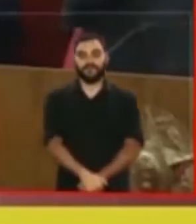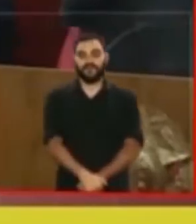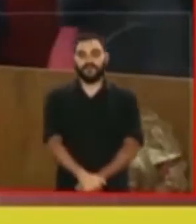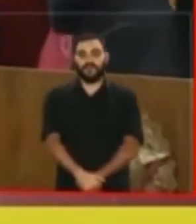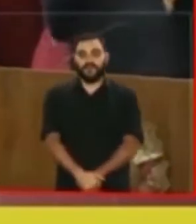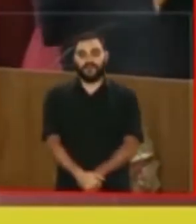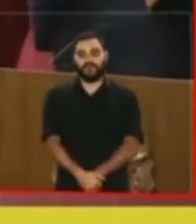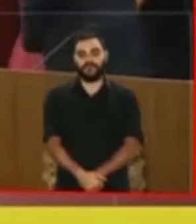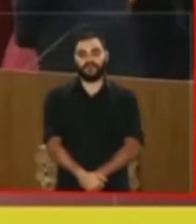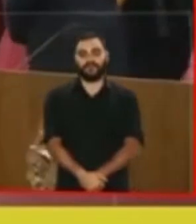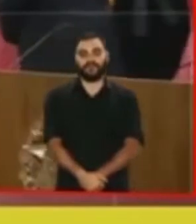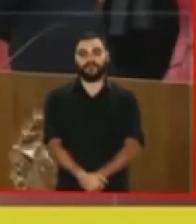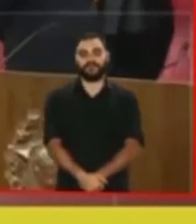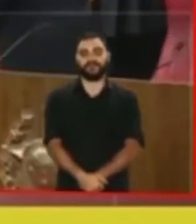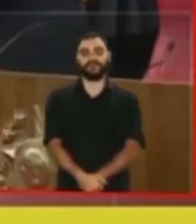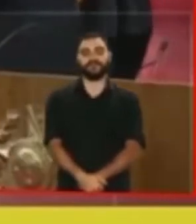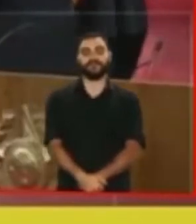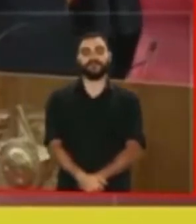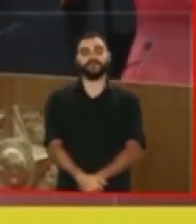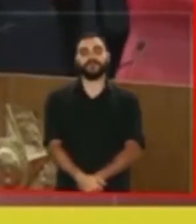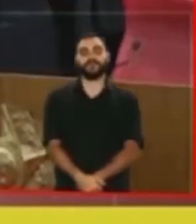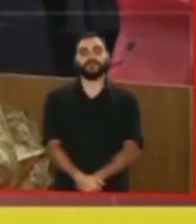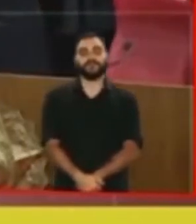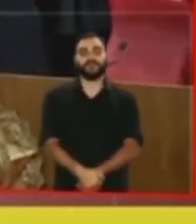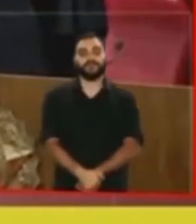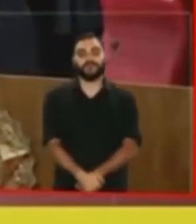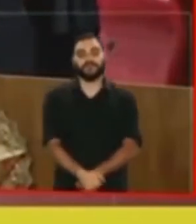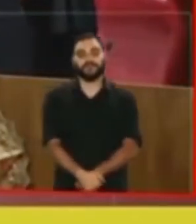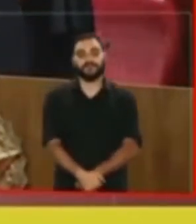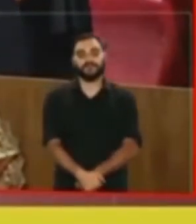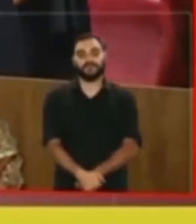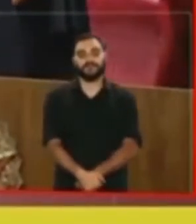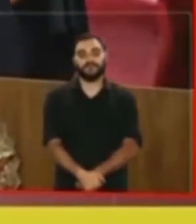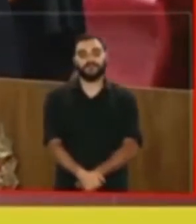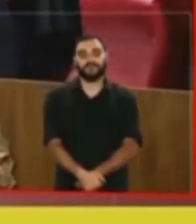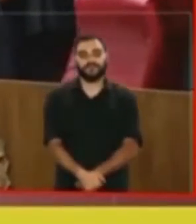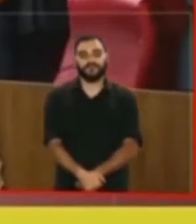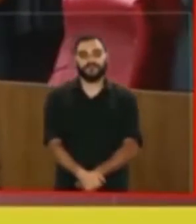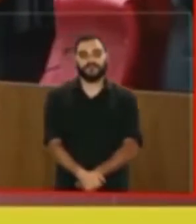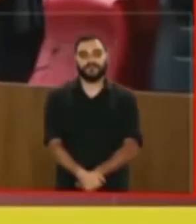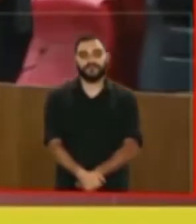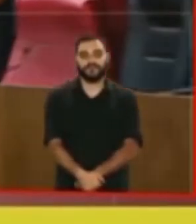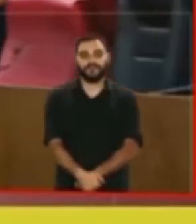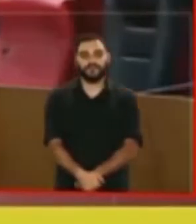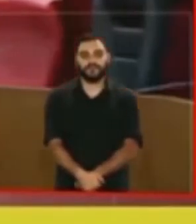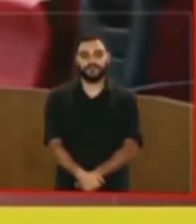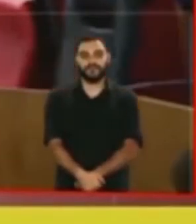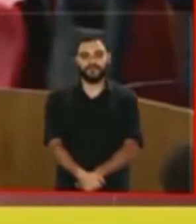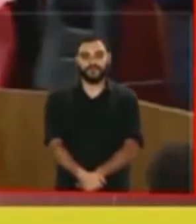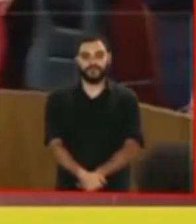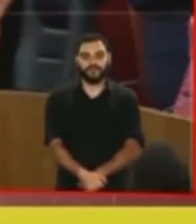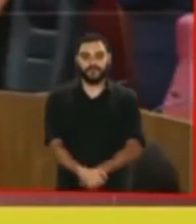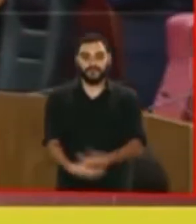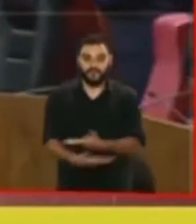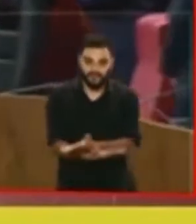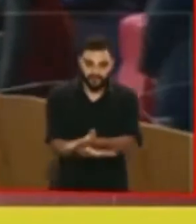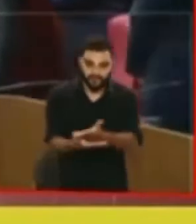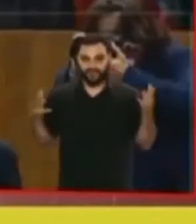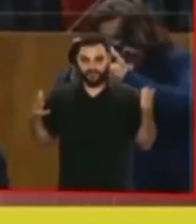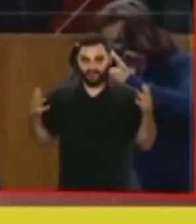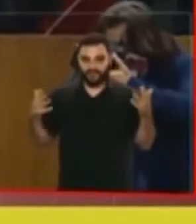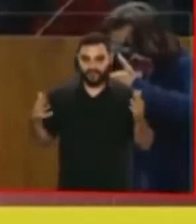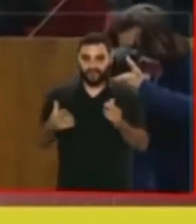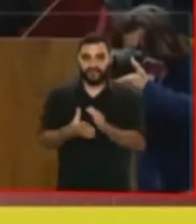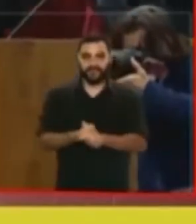of lies, basically associating the left with the devil, accusing the Workers' Party of wanting to transform all